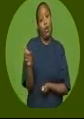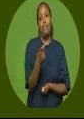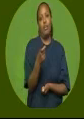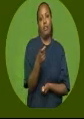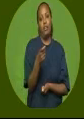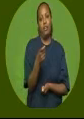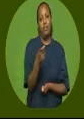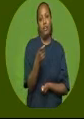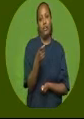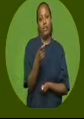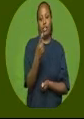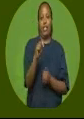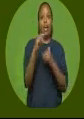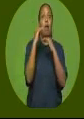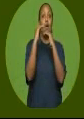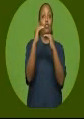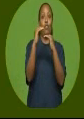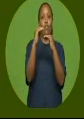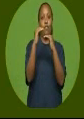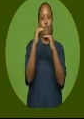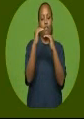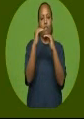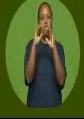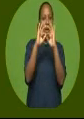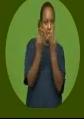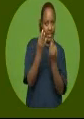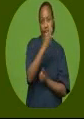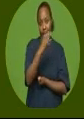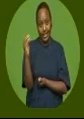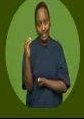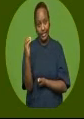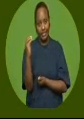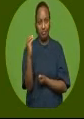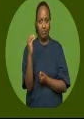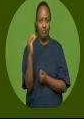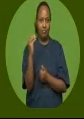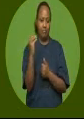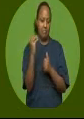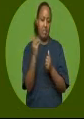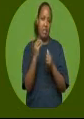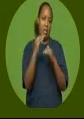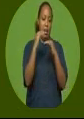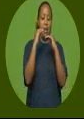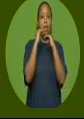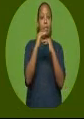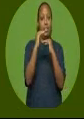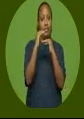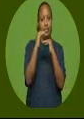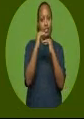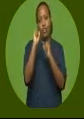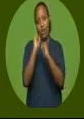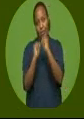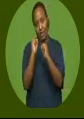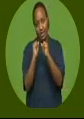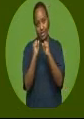However, the amount of the family earned is limited compared to their